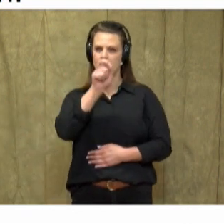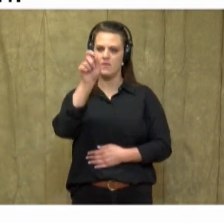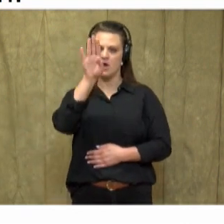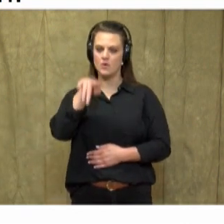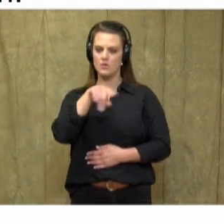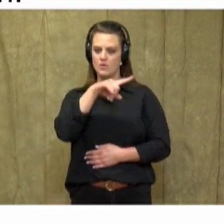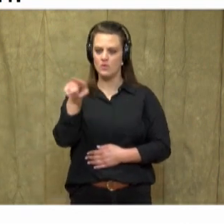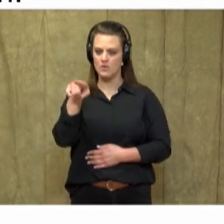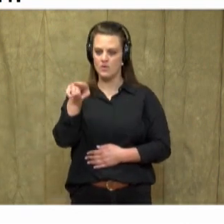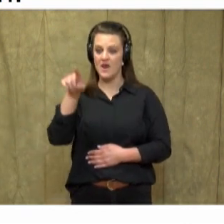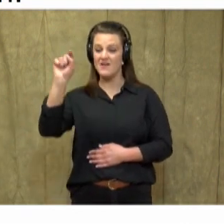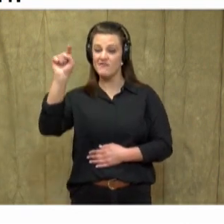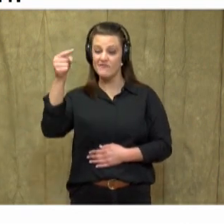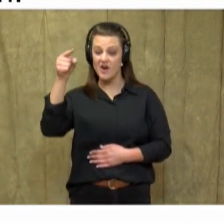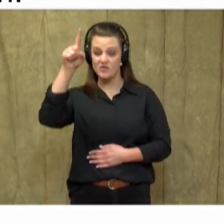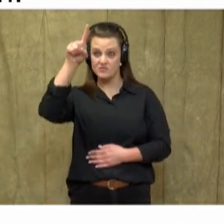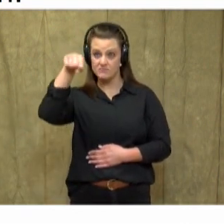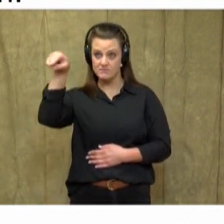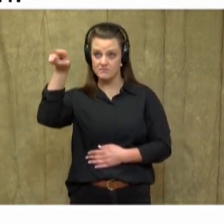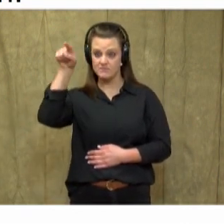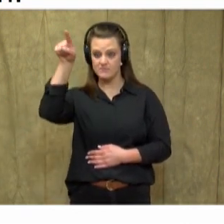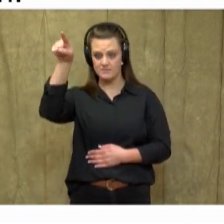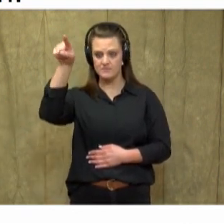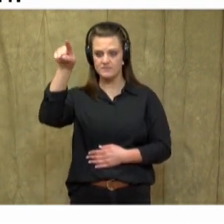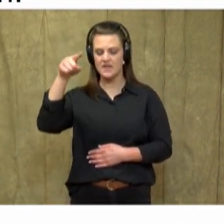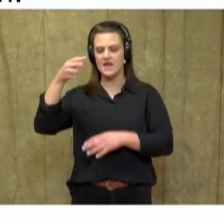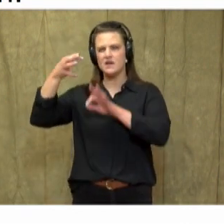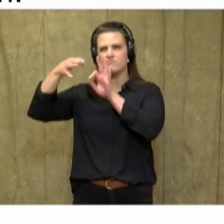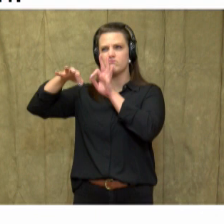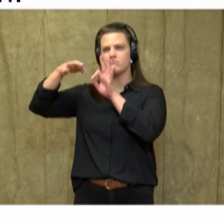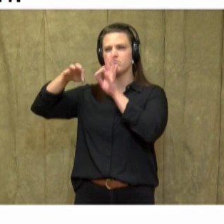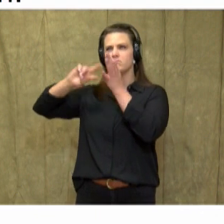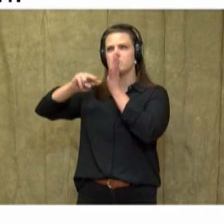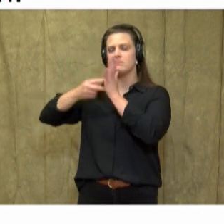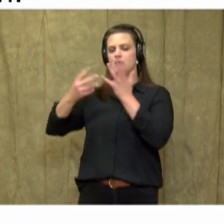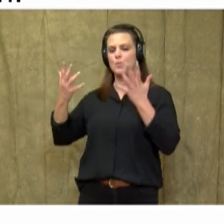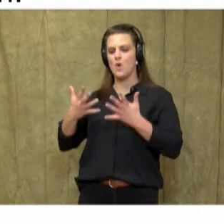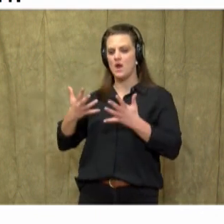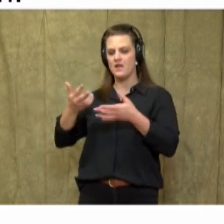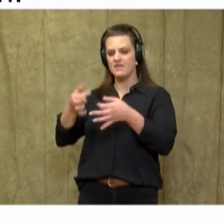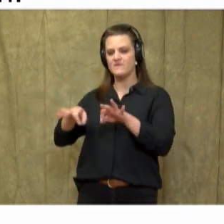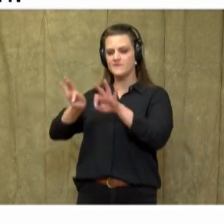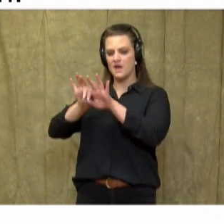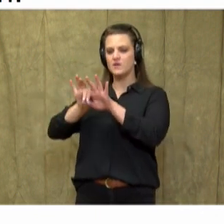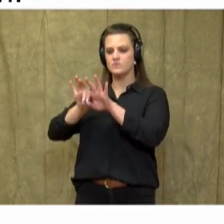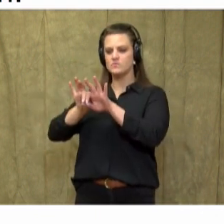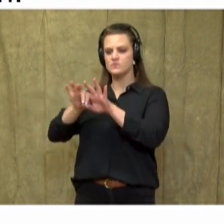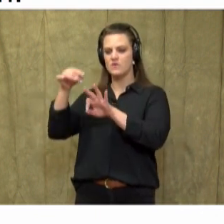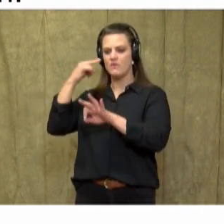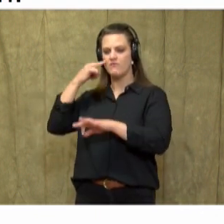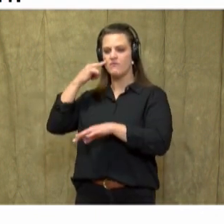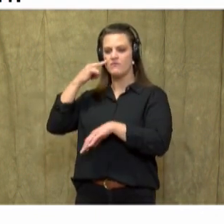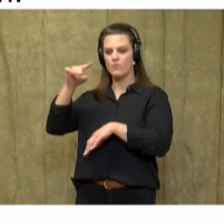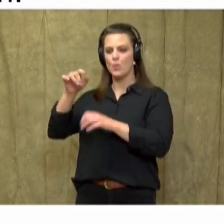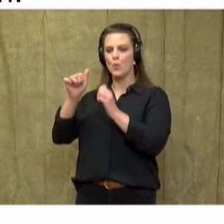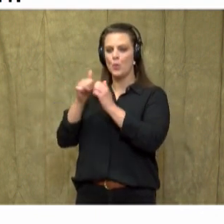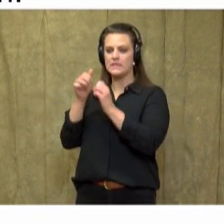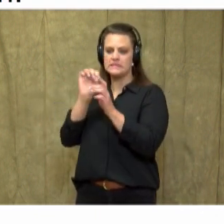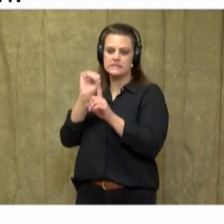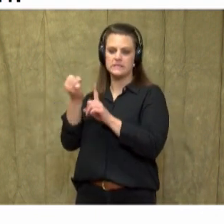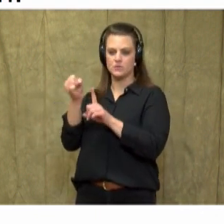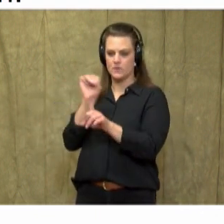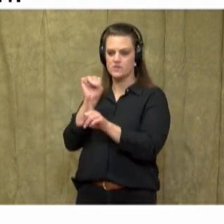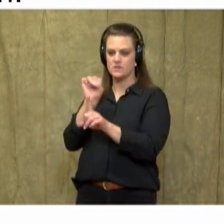again, only in the first quadrant, and interpreting those values in the context of the situation.